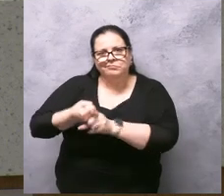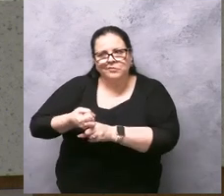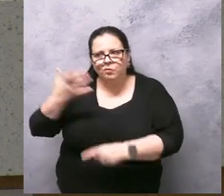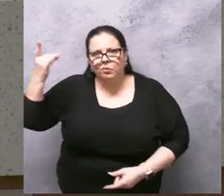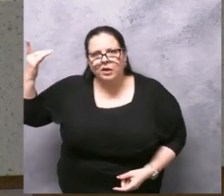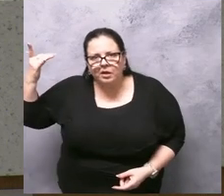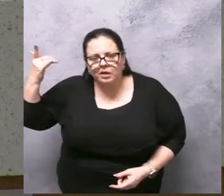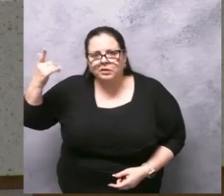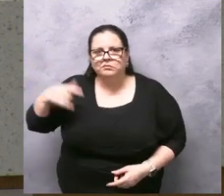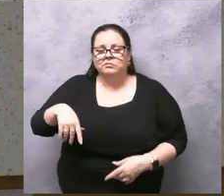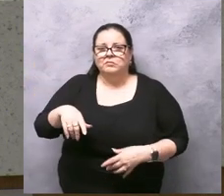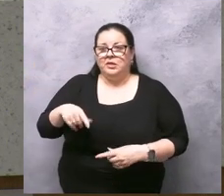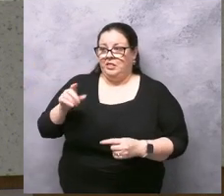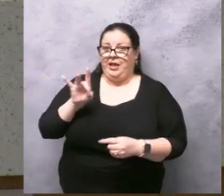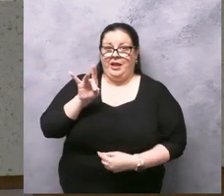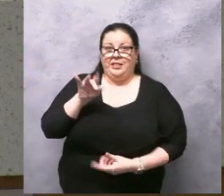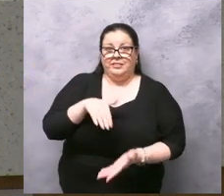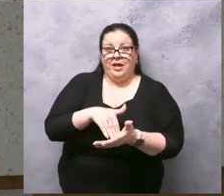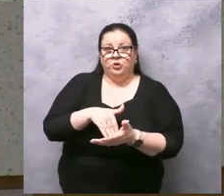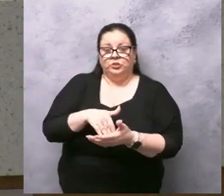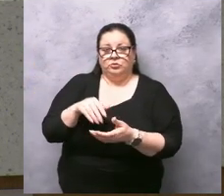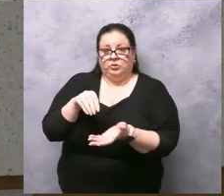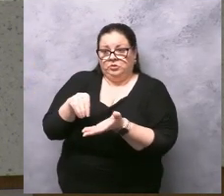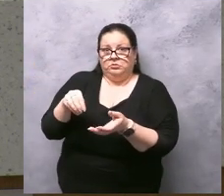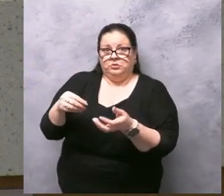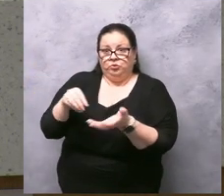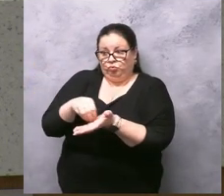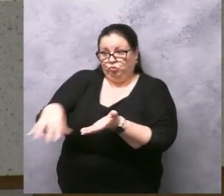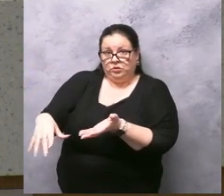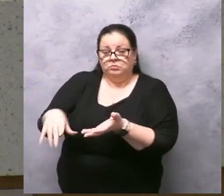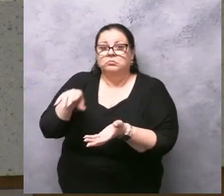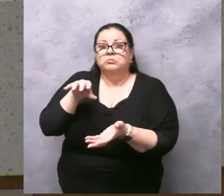factors impact it? Of the 8,000 matched records,